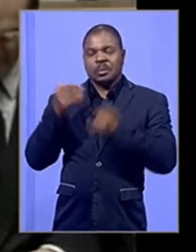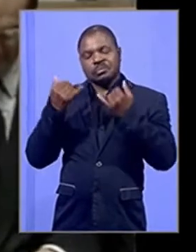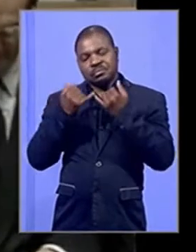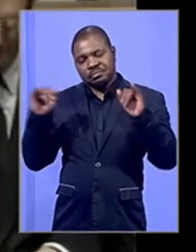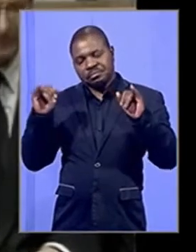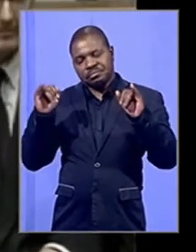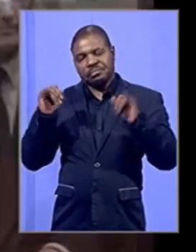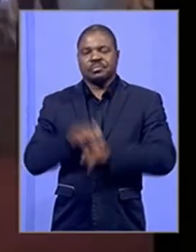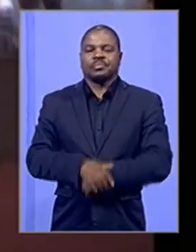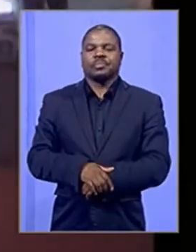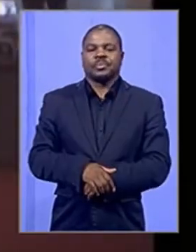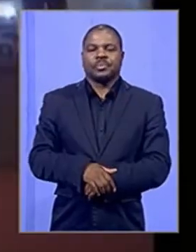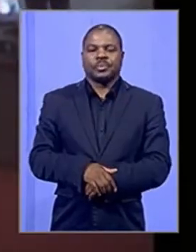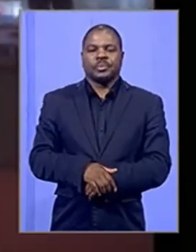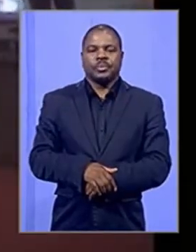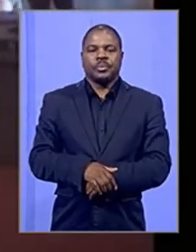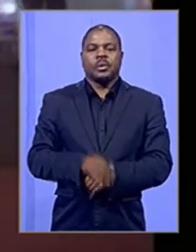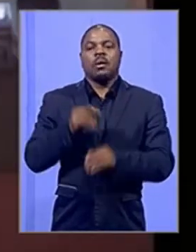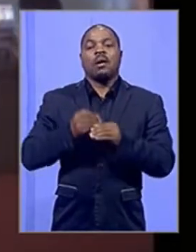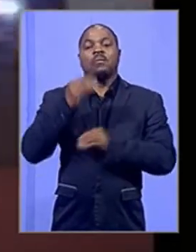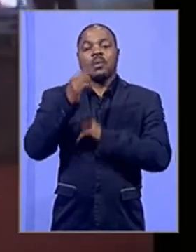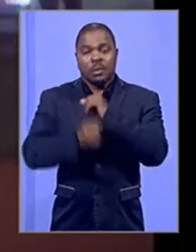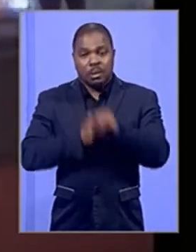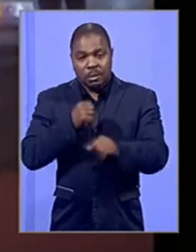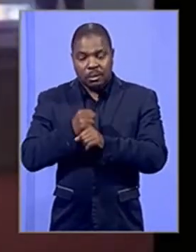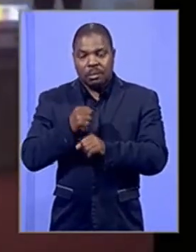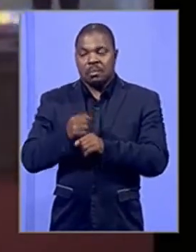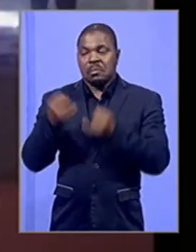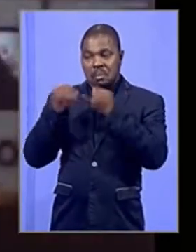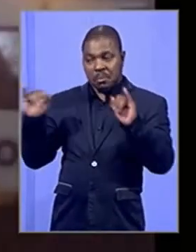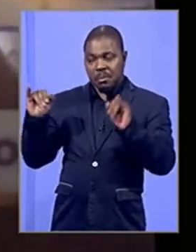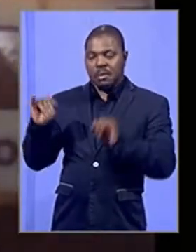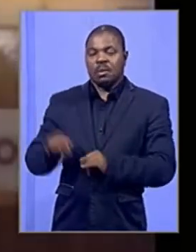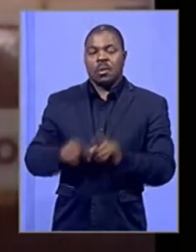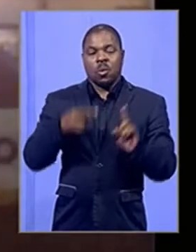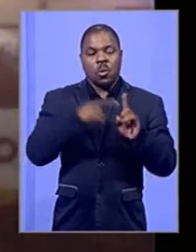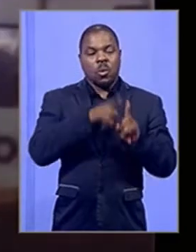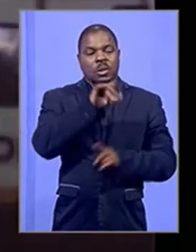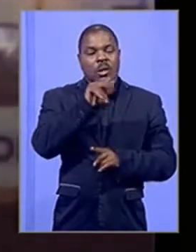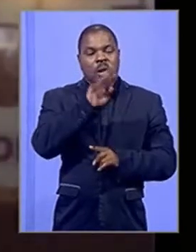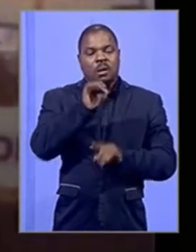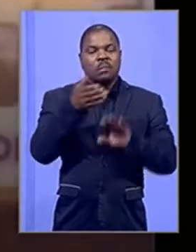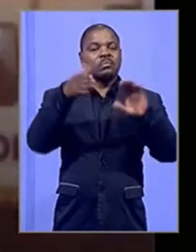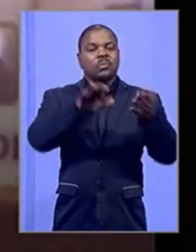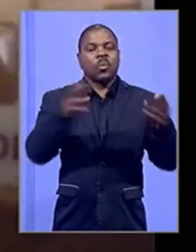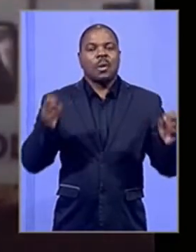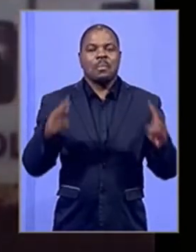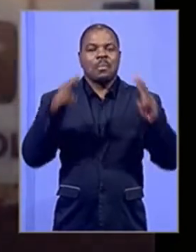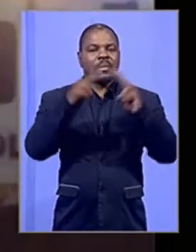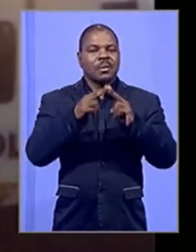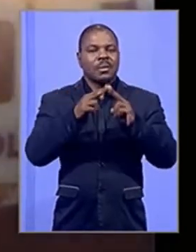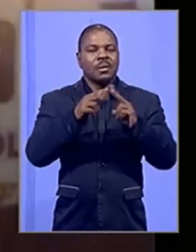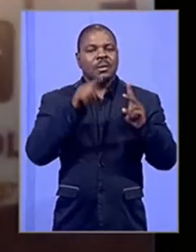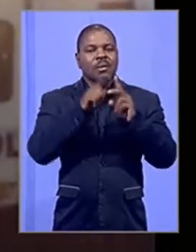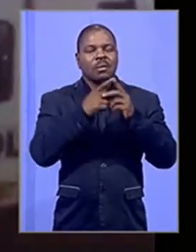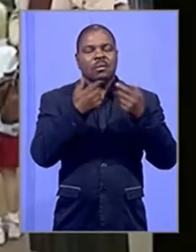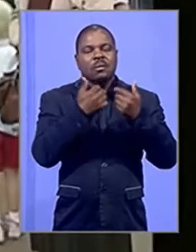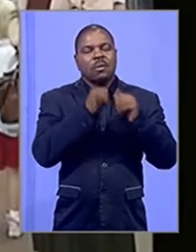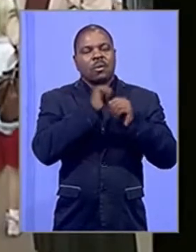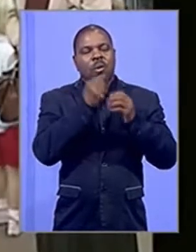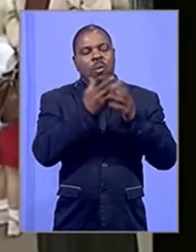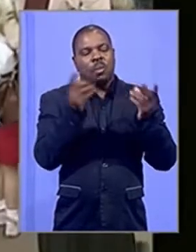decided to separate. Ngwaga morago ga tlhalano ya bona, Diana o ile a hlokofala ka kotsi ya sefatanaga ka Paris ge a na le molekane wa gagwe le